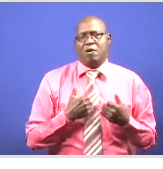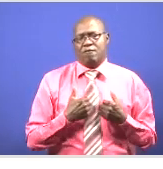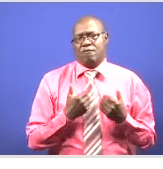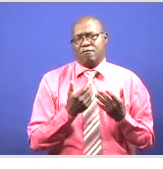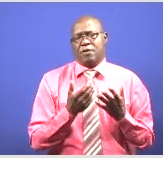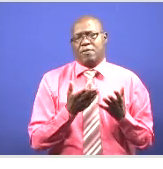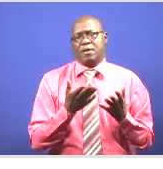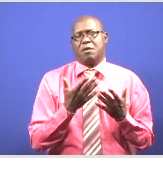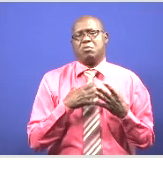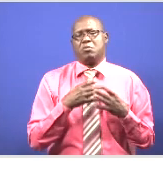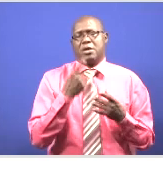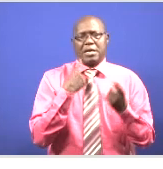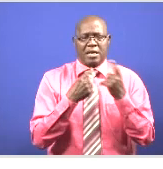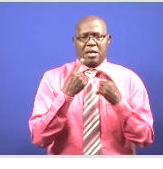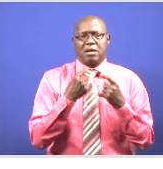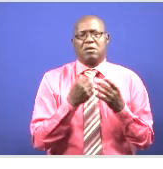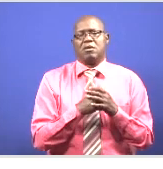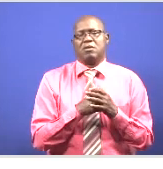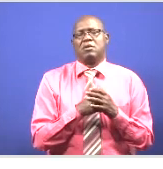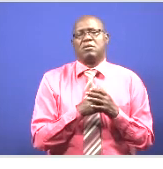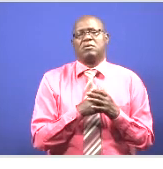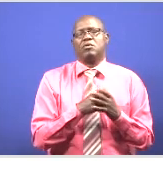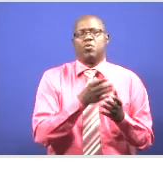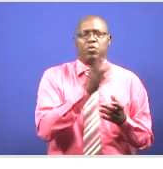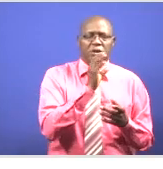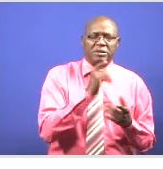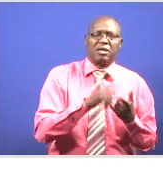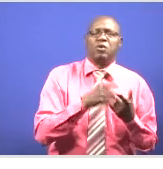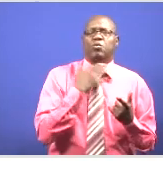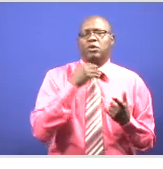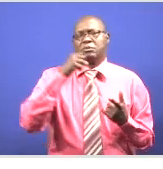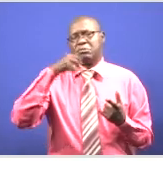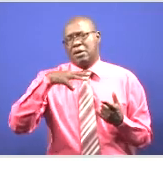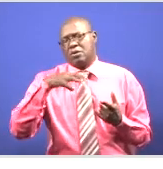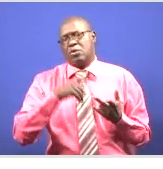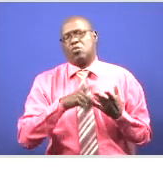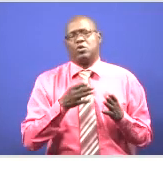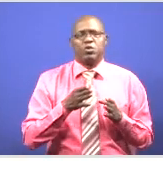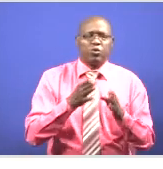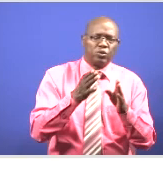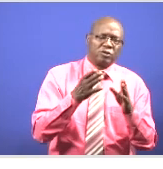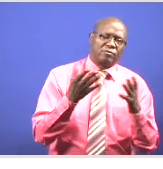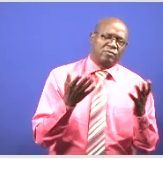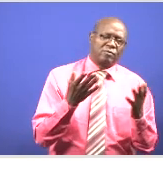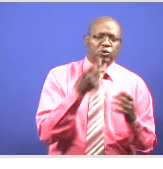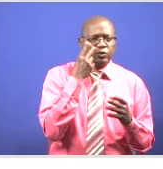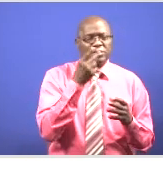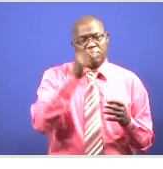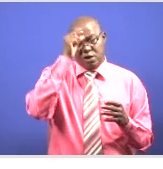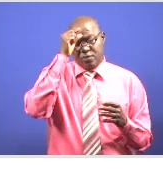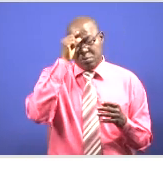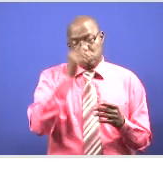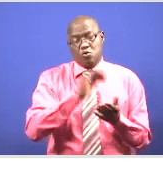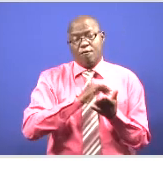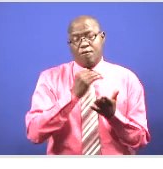We have people crying that we want roads, we want water, we want electricity, we want infrastructure. And you see, for the government to fund